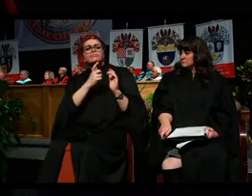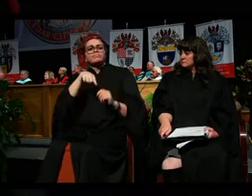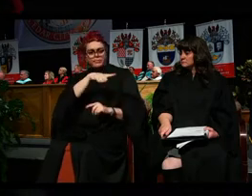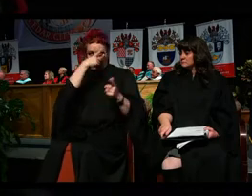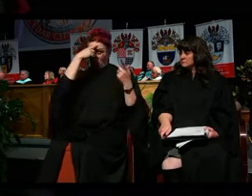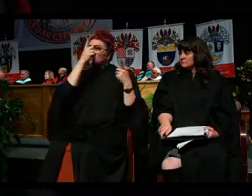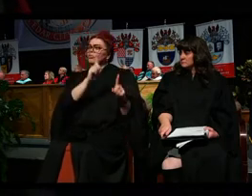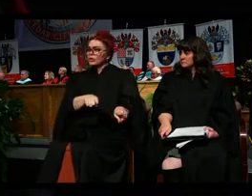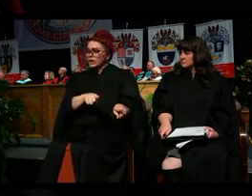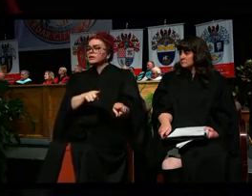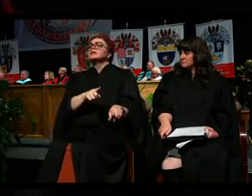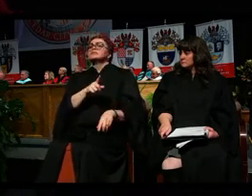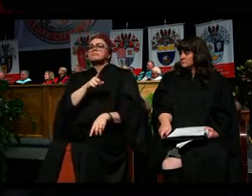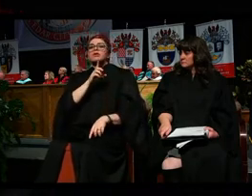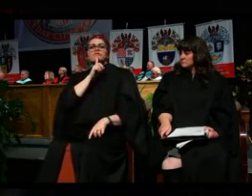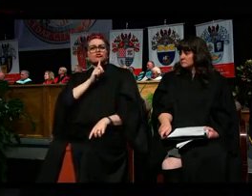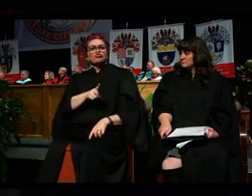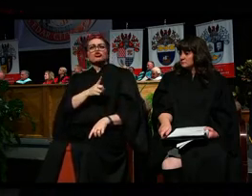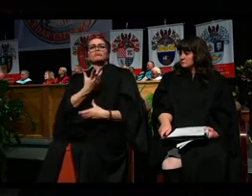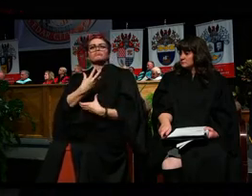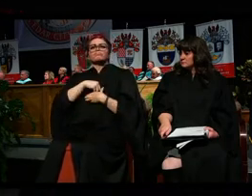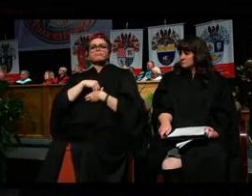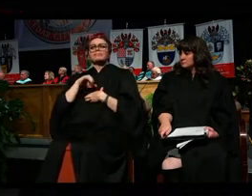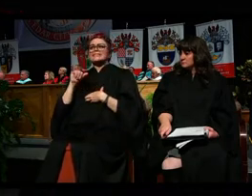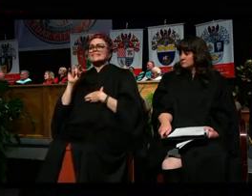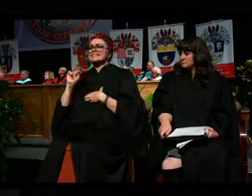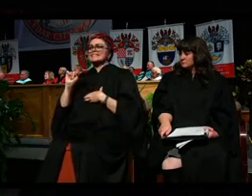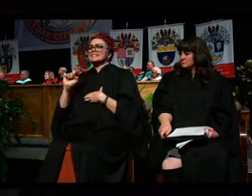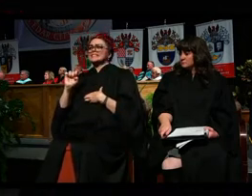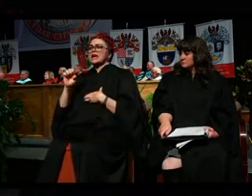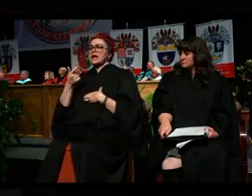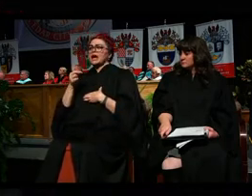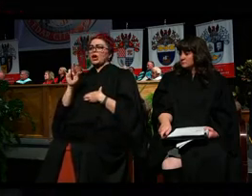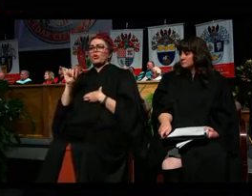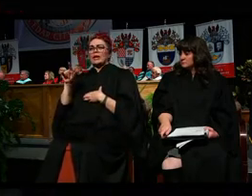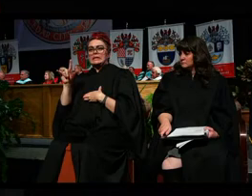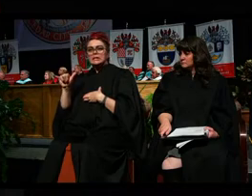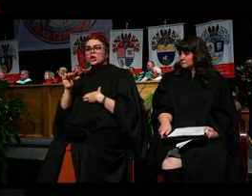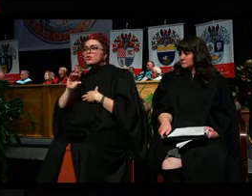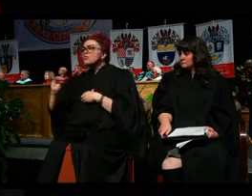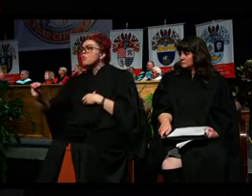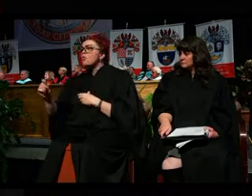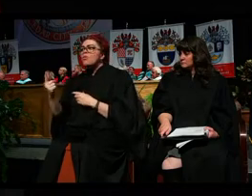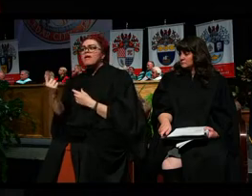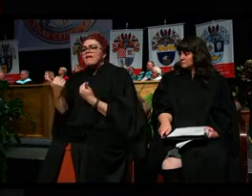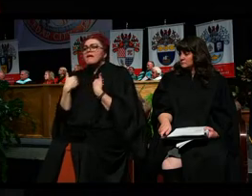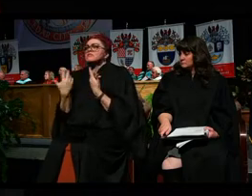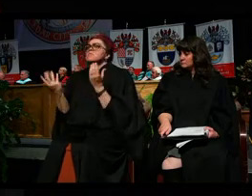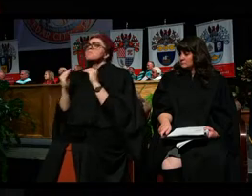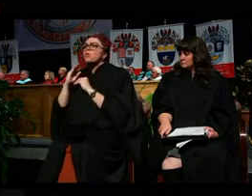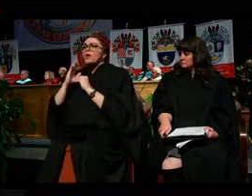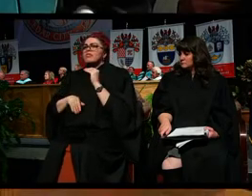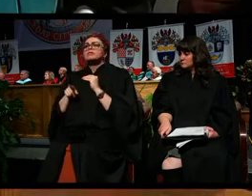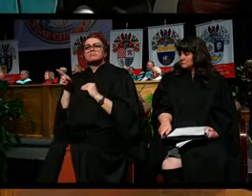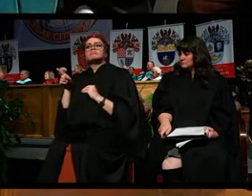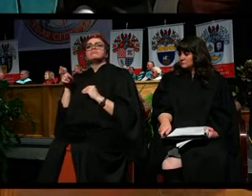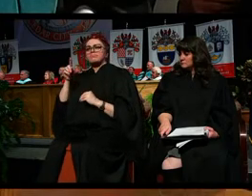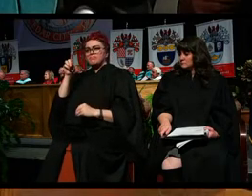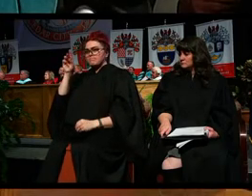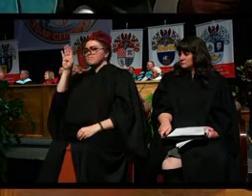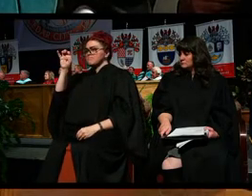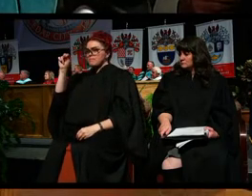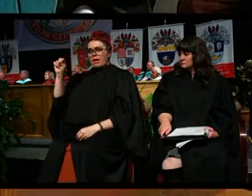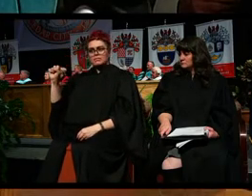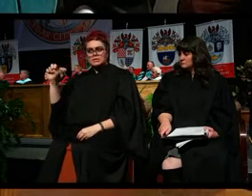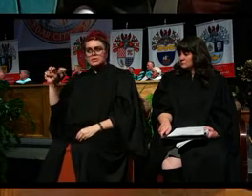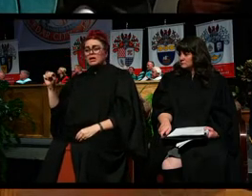agreed that certainly integrity. Nobody has more integrity than Mindy Benson.